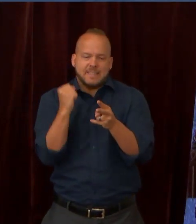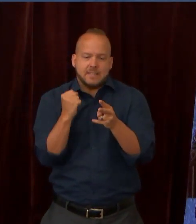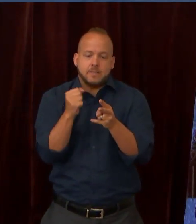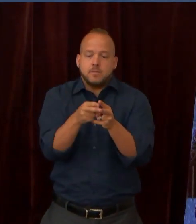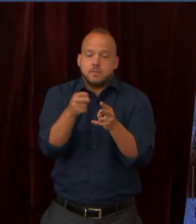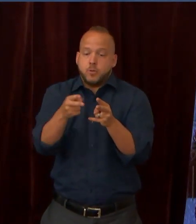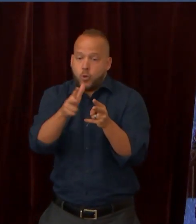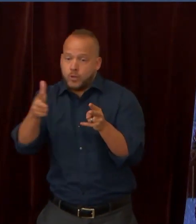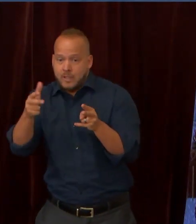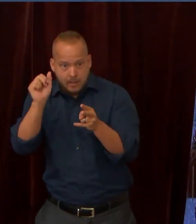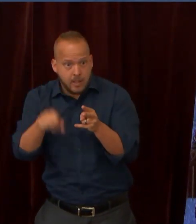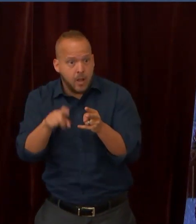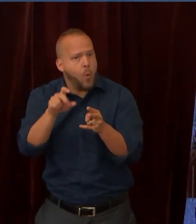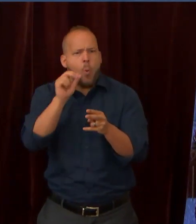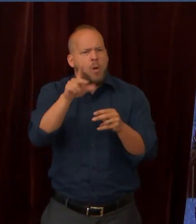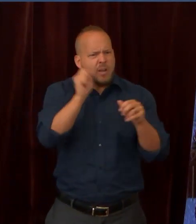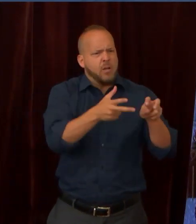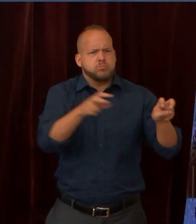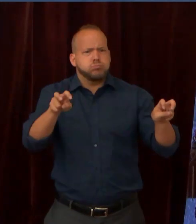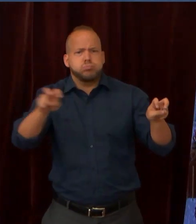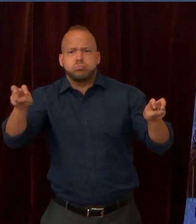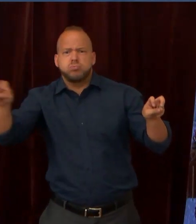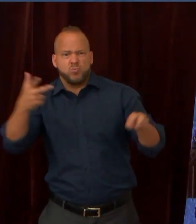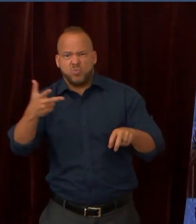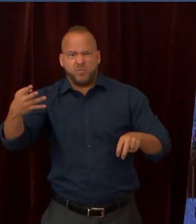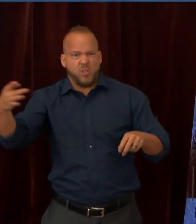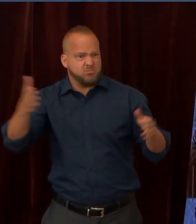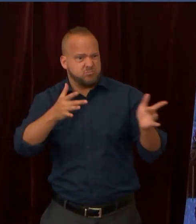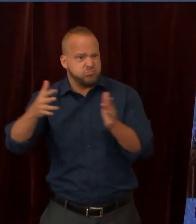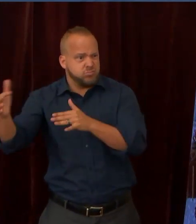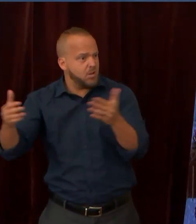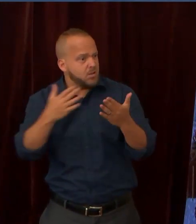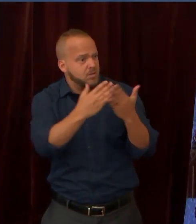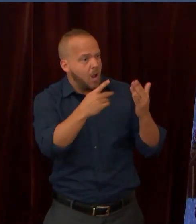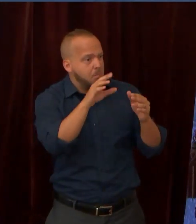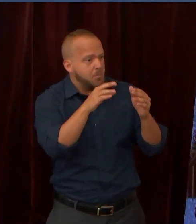I can't predict whether they will or not, but it is possible.